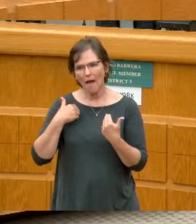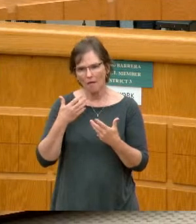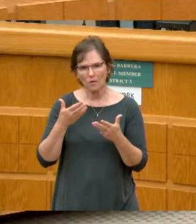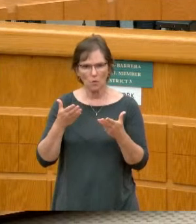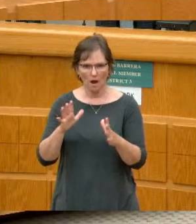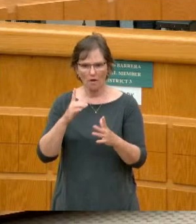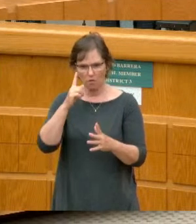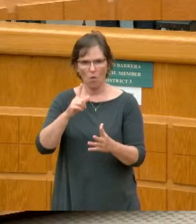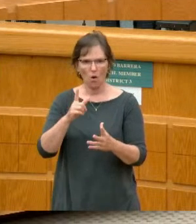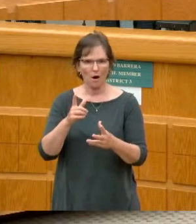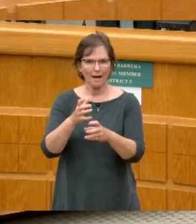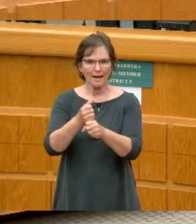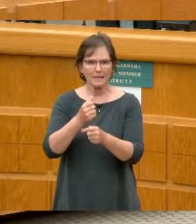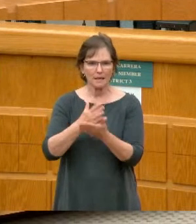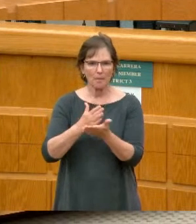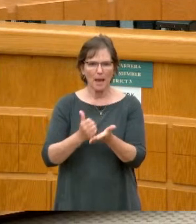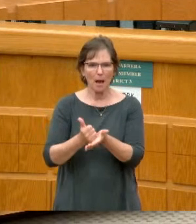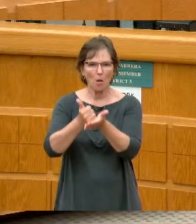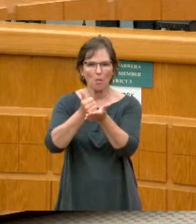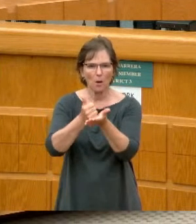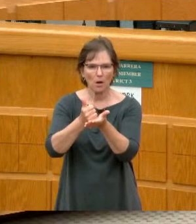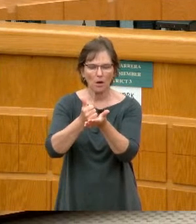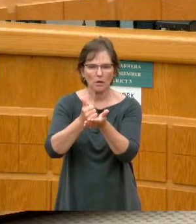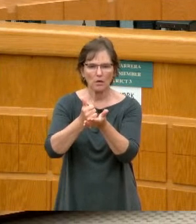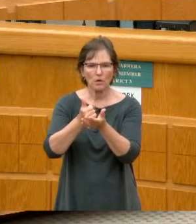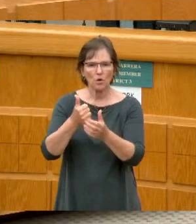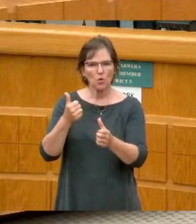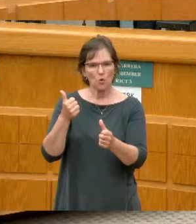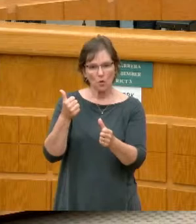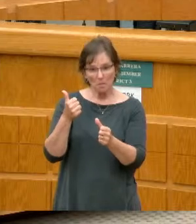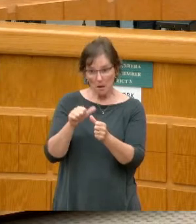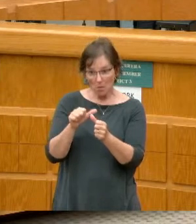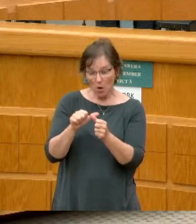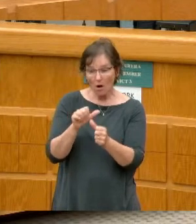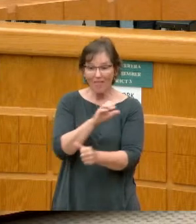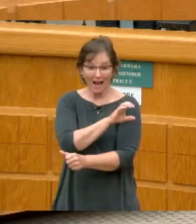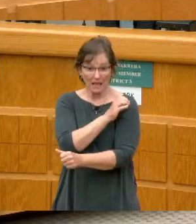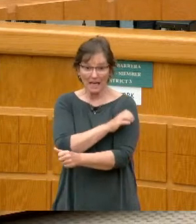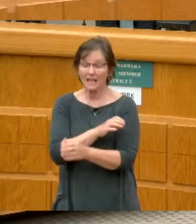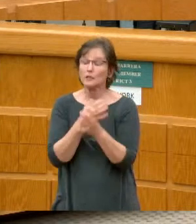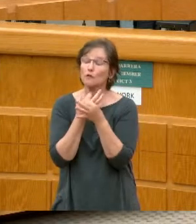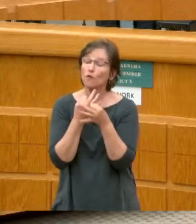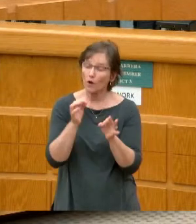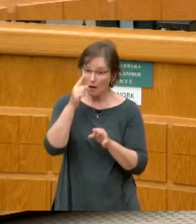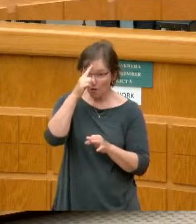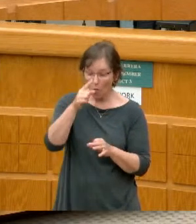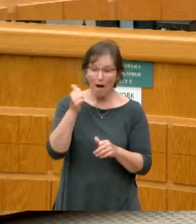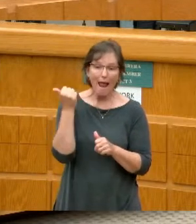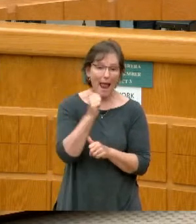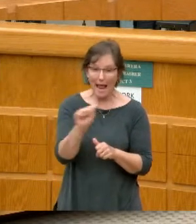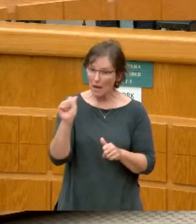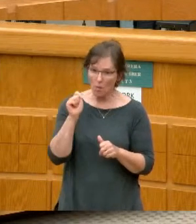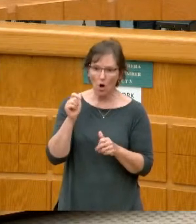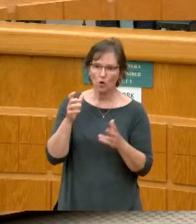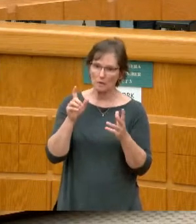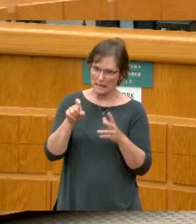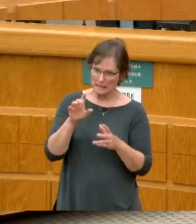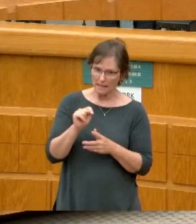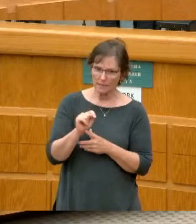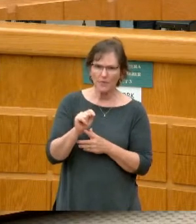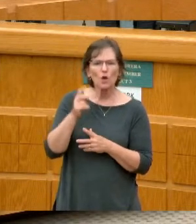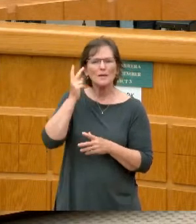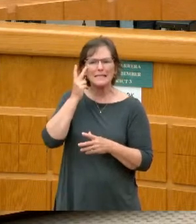We've worked so hard to prepare for this very moment. With 500 people suffering from COVID right now in